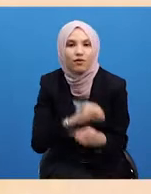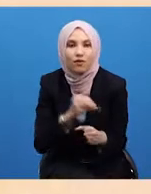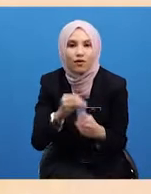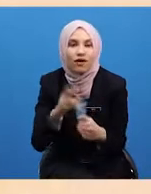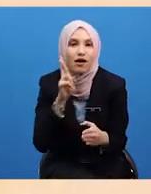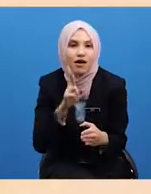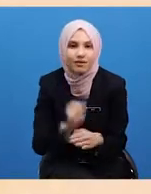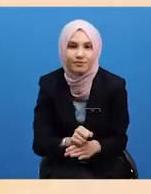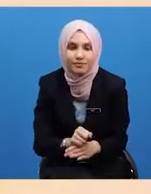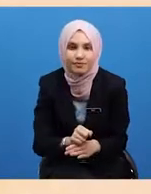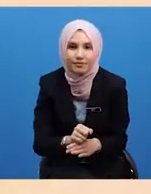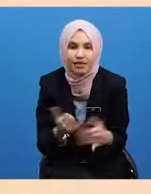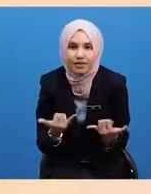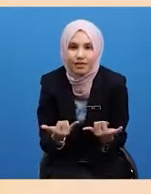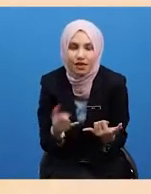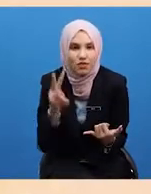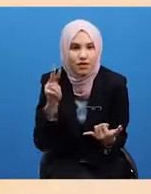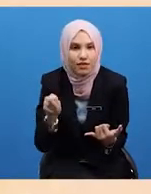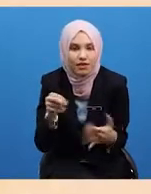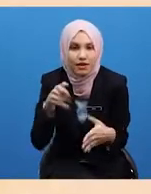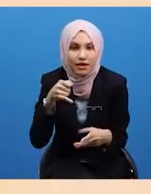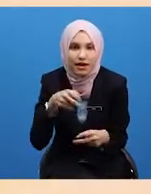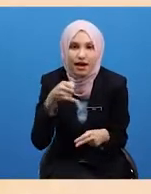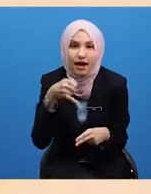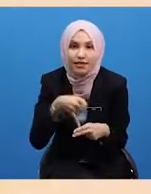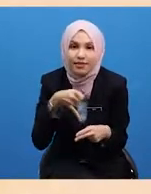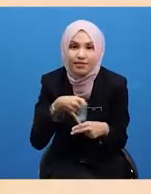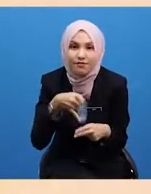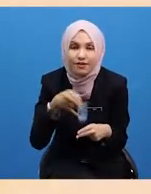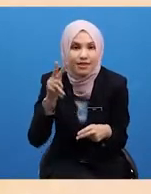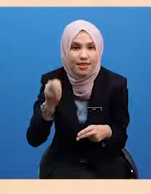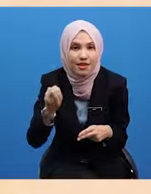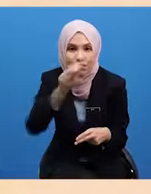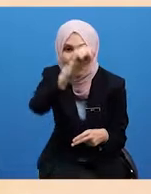Now, we need to identify the need of this question.